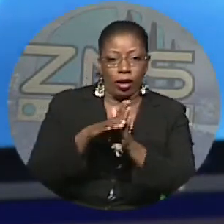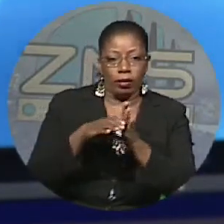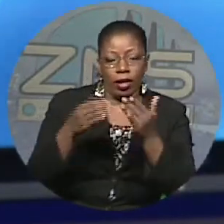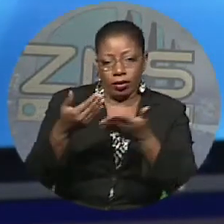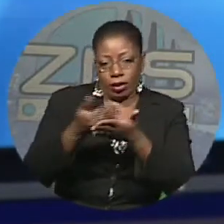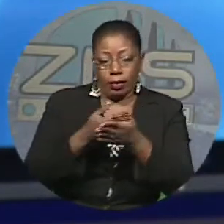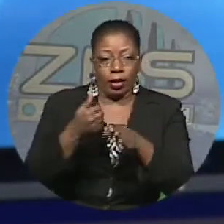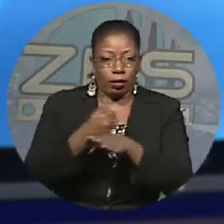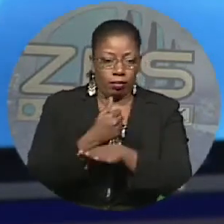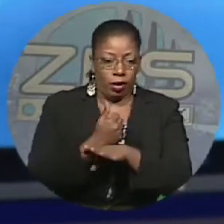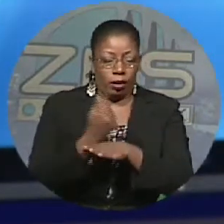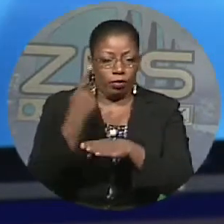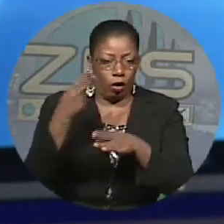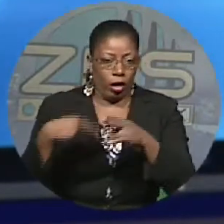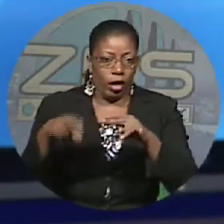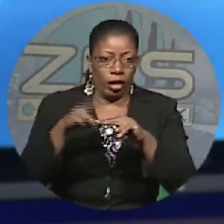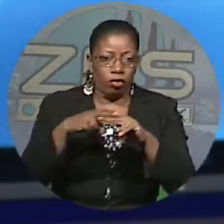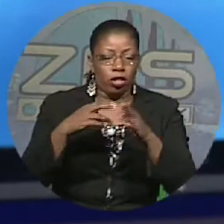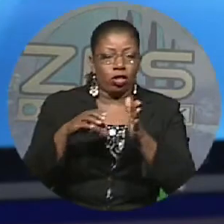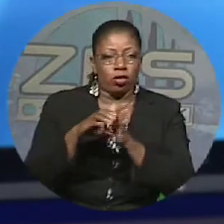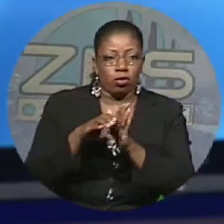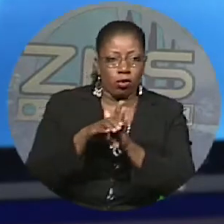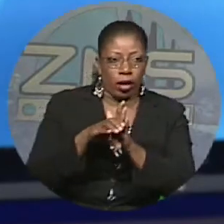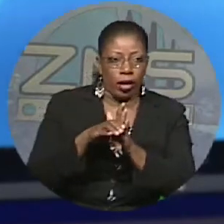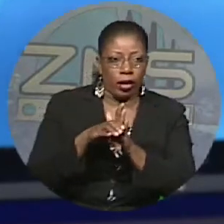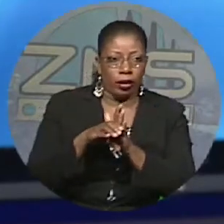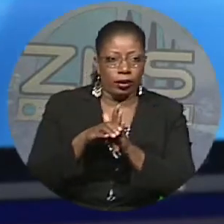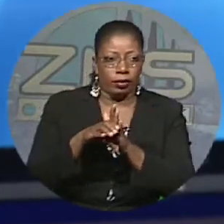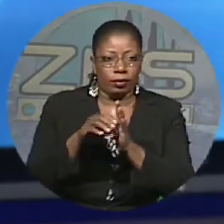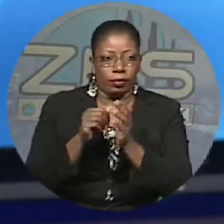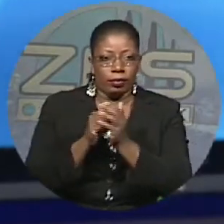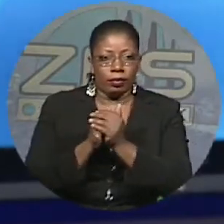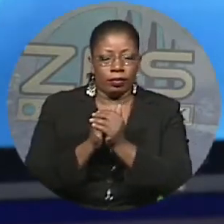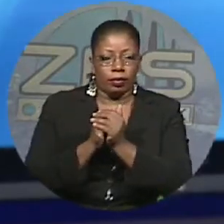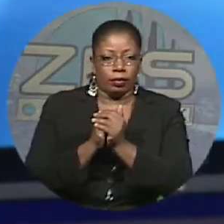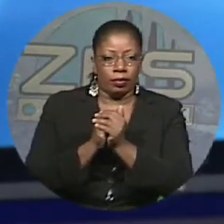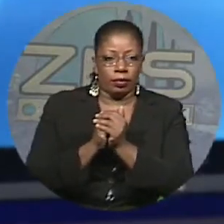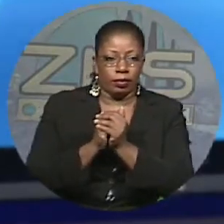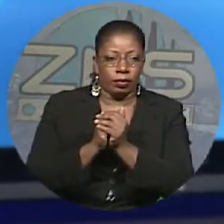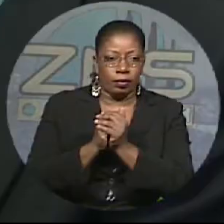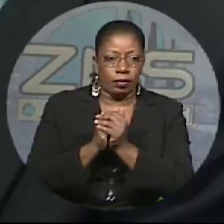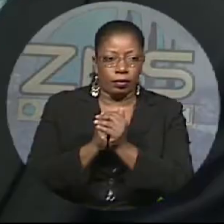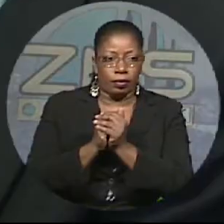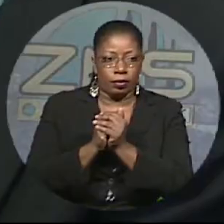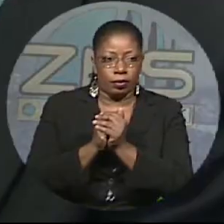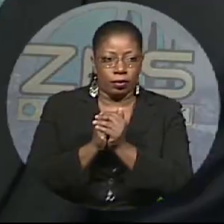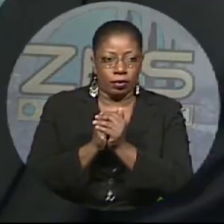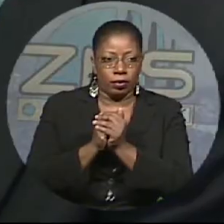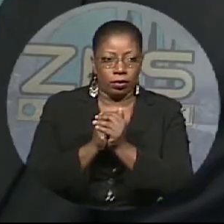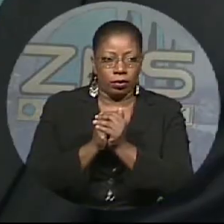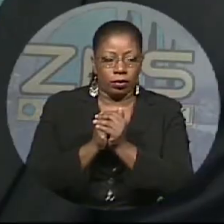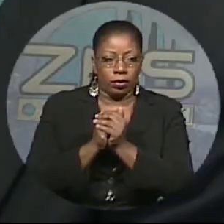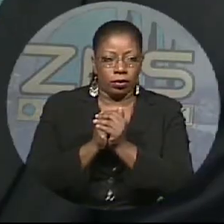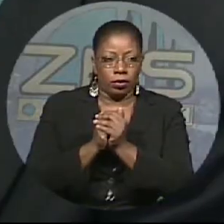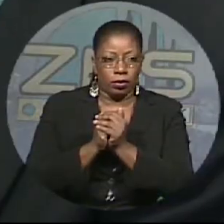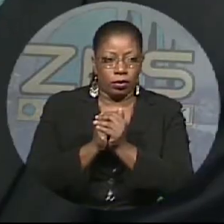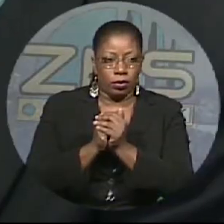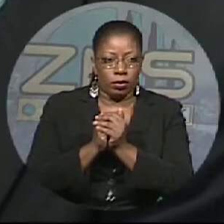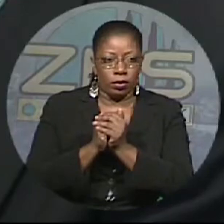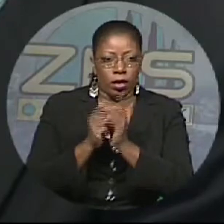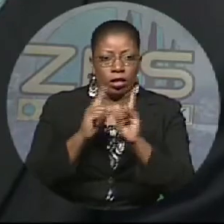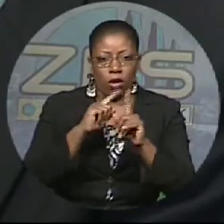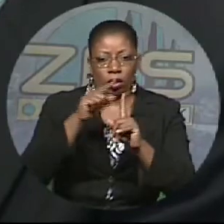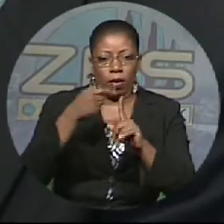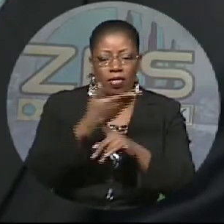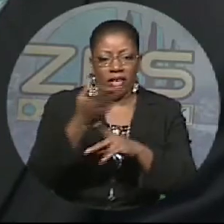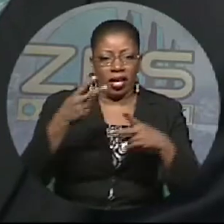for rising crime in the country squarely at the feet of politicians. Officials all over my TV talking